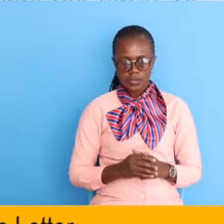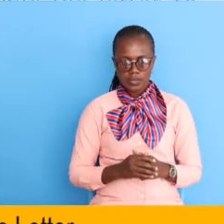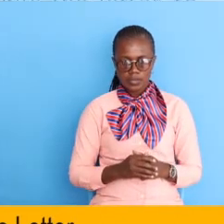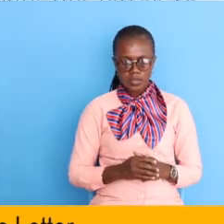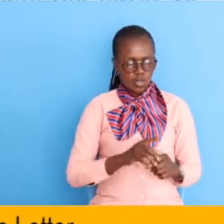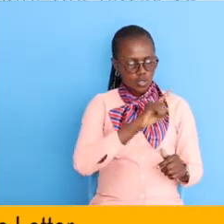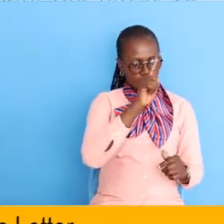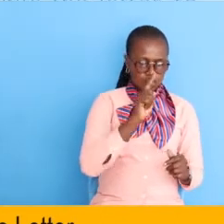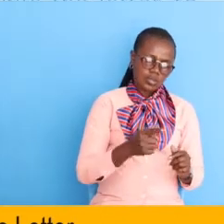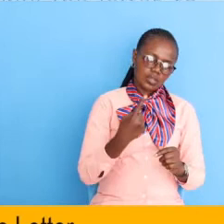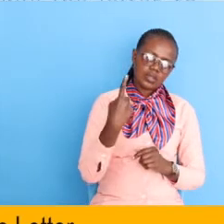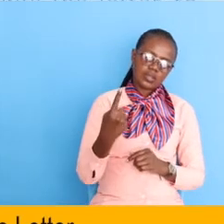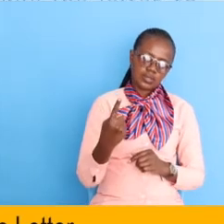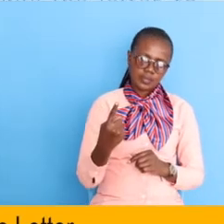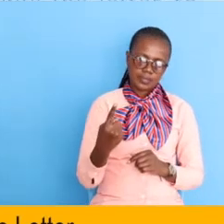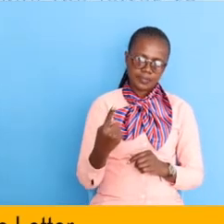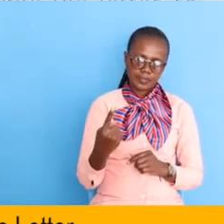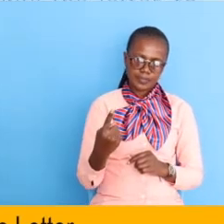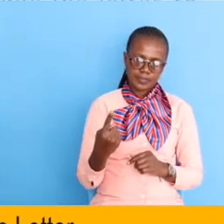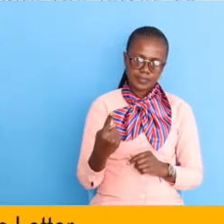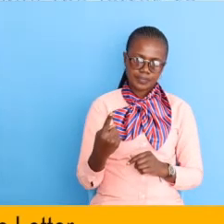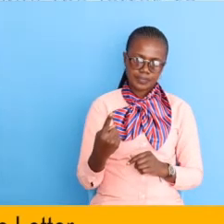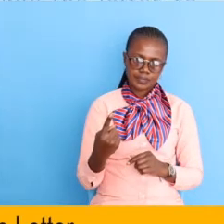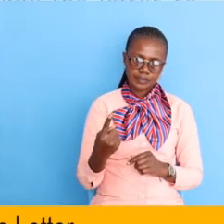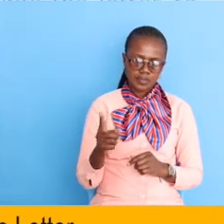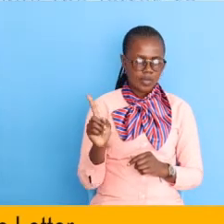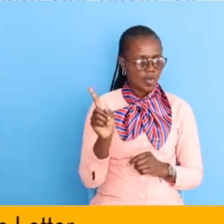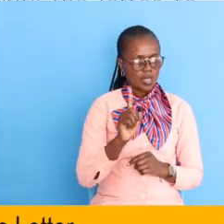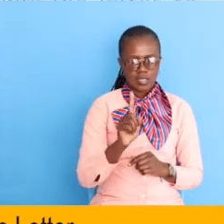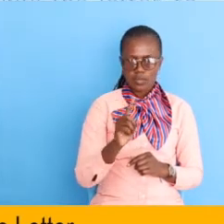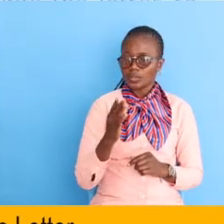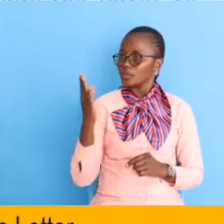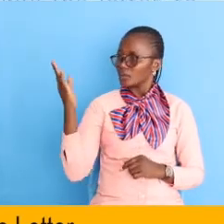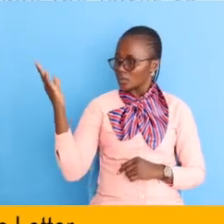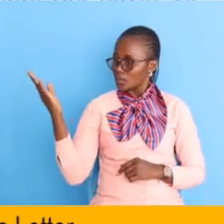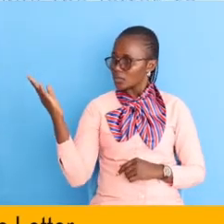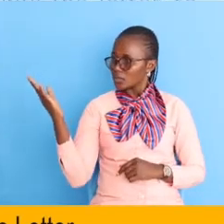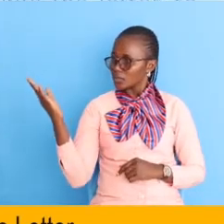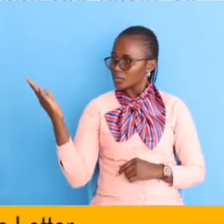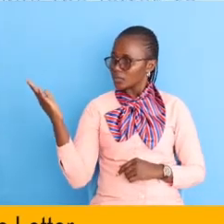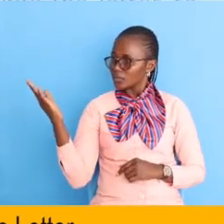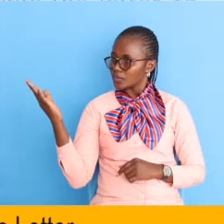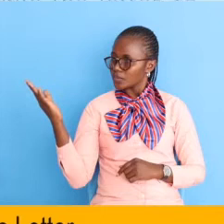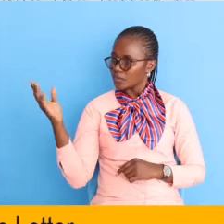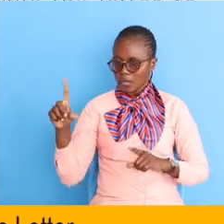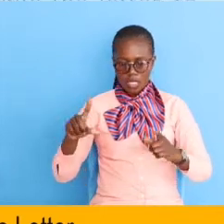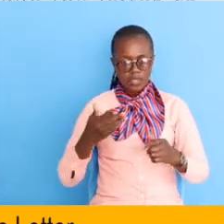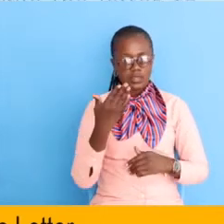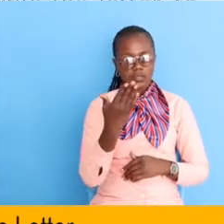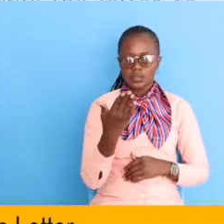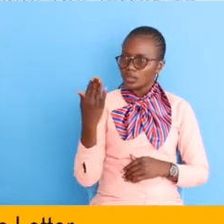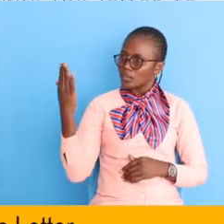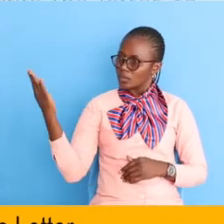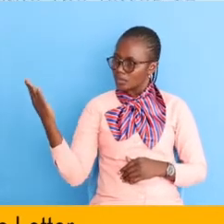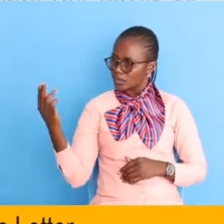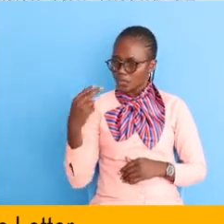we saw had not contained not addresses, physical addresses. But here we see there is an